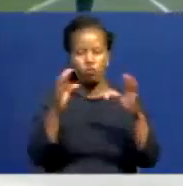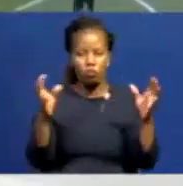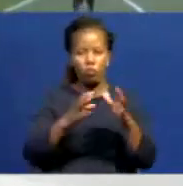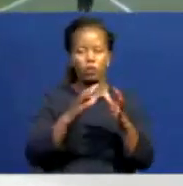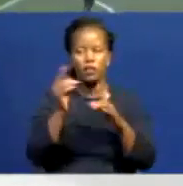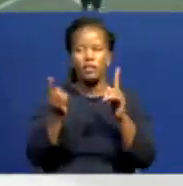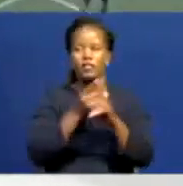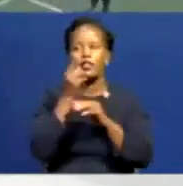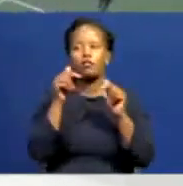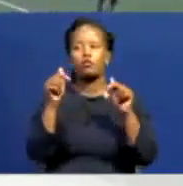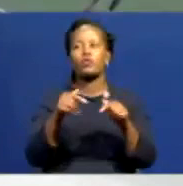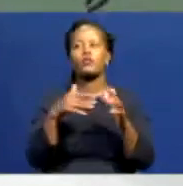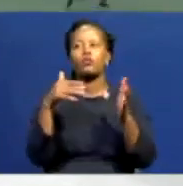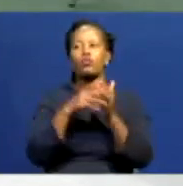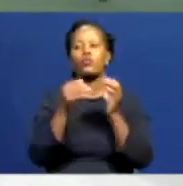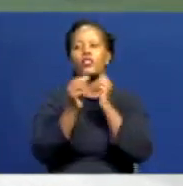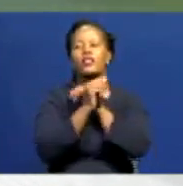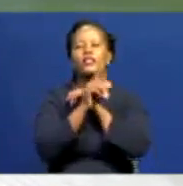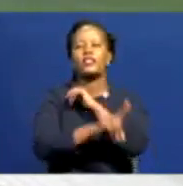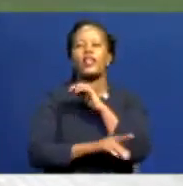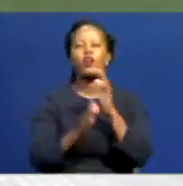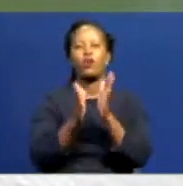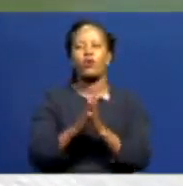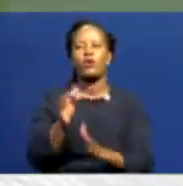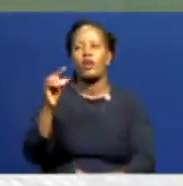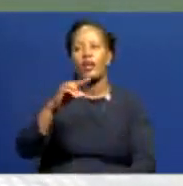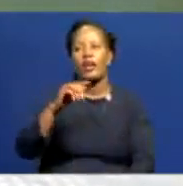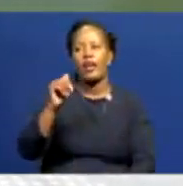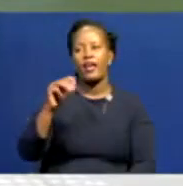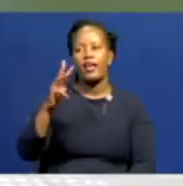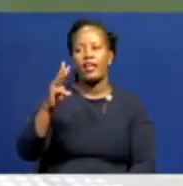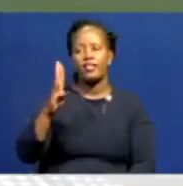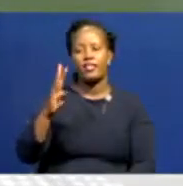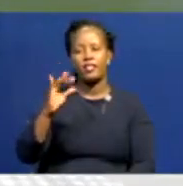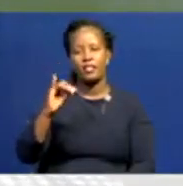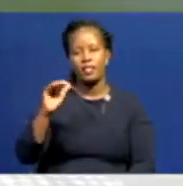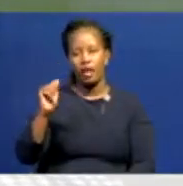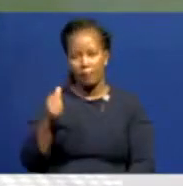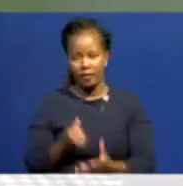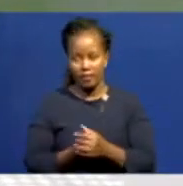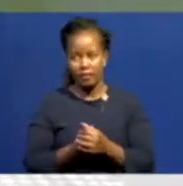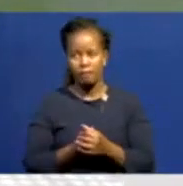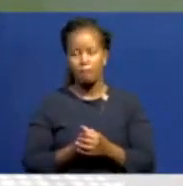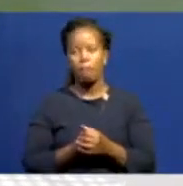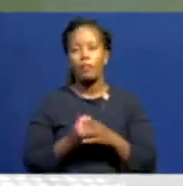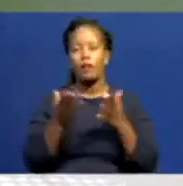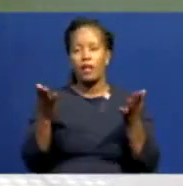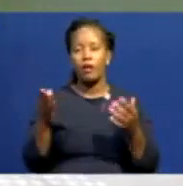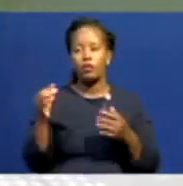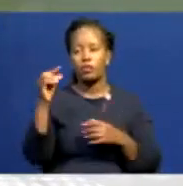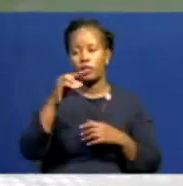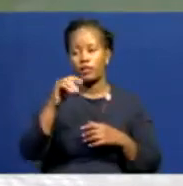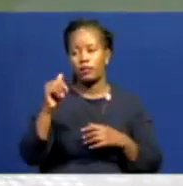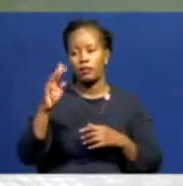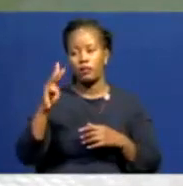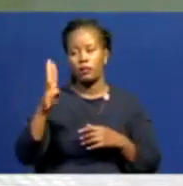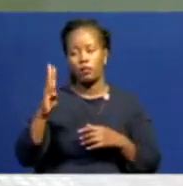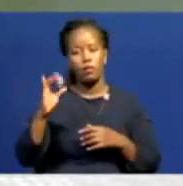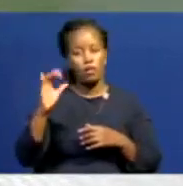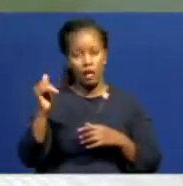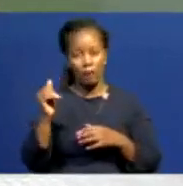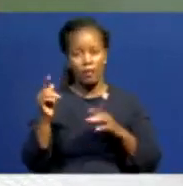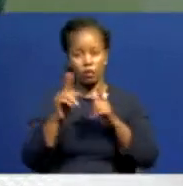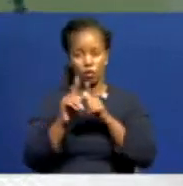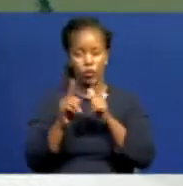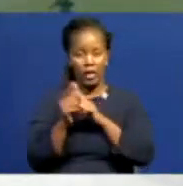today against Gambia, Senegal. Yes. First of all, for the benefit of the listener, Gambia also coming in Nairobi this